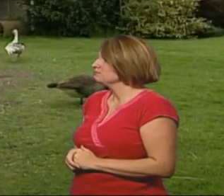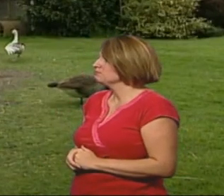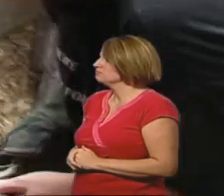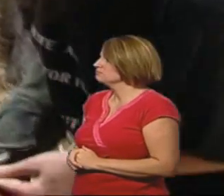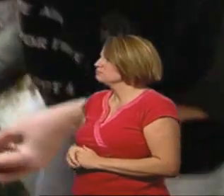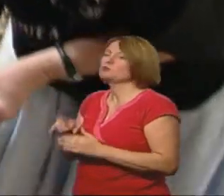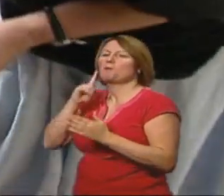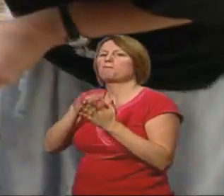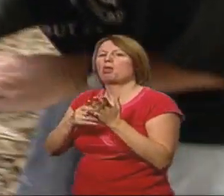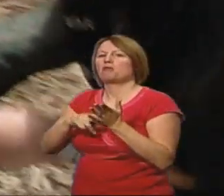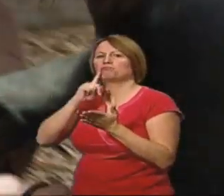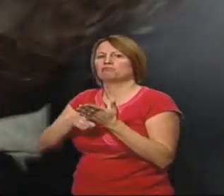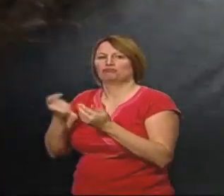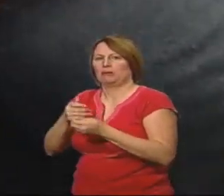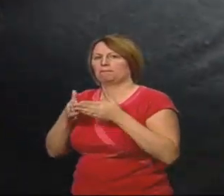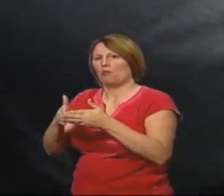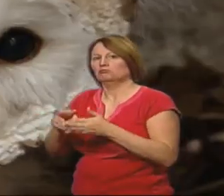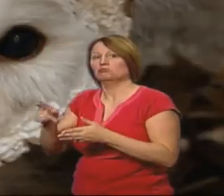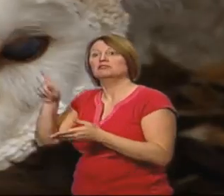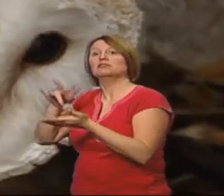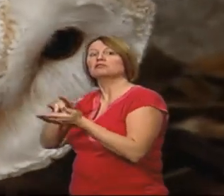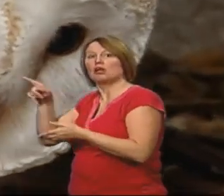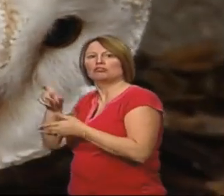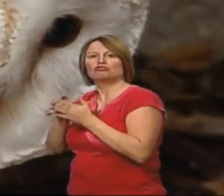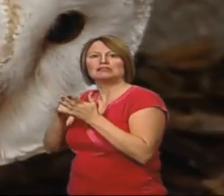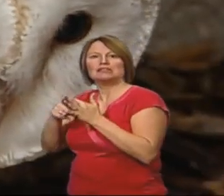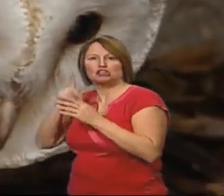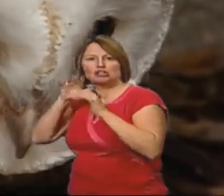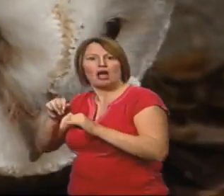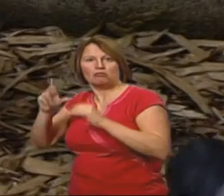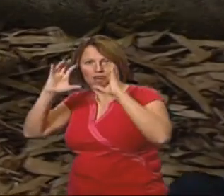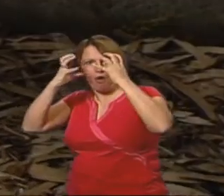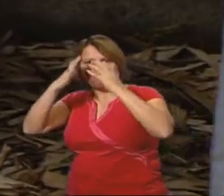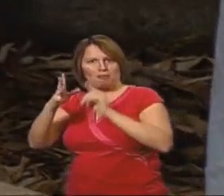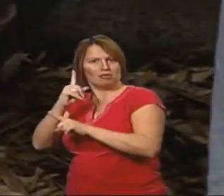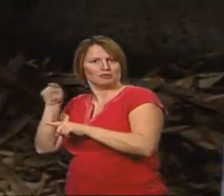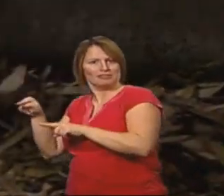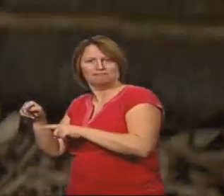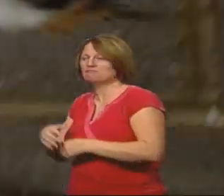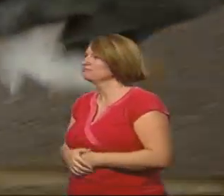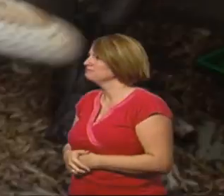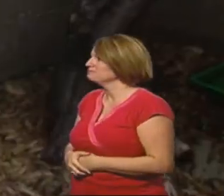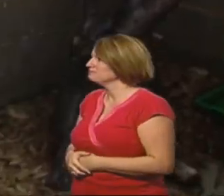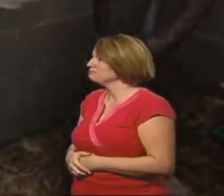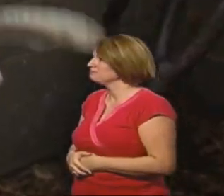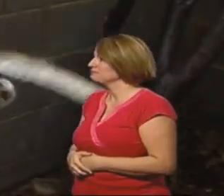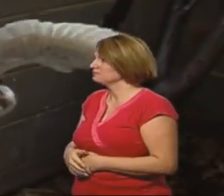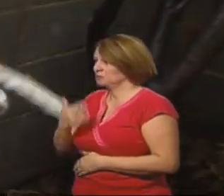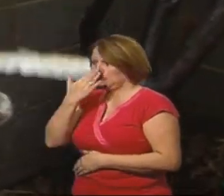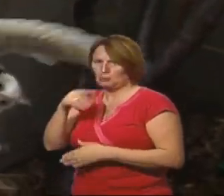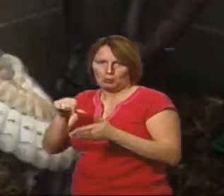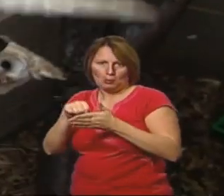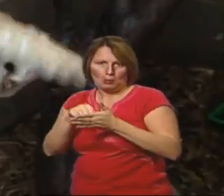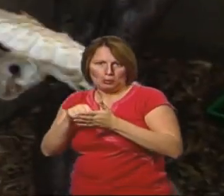At the centre, Christine has come to check on the baby barn owl that was brought to us in the last episode. Not going to be easy to weigh, are